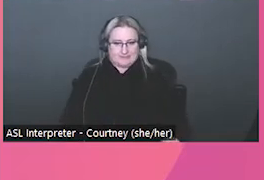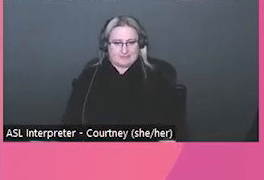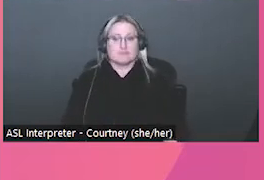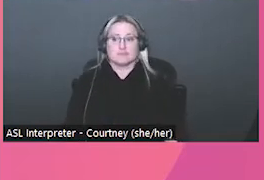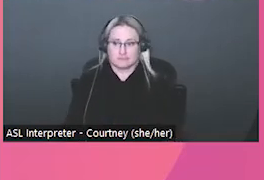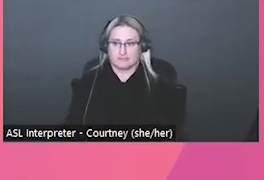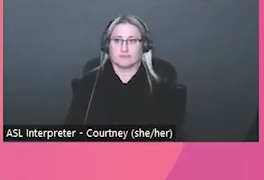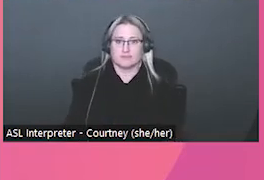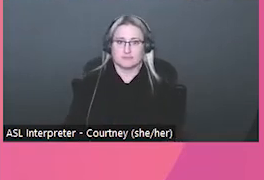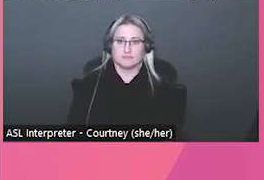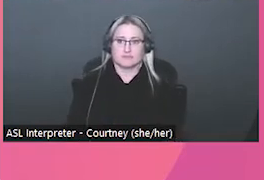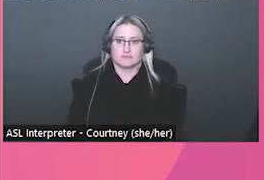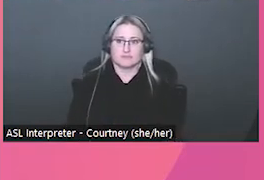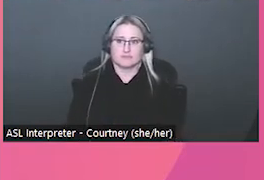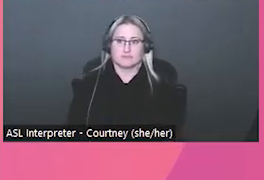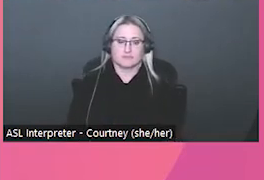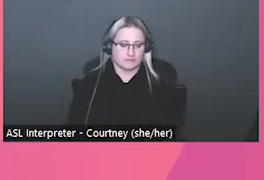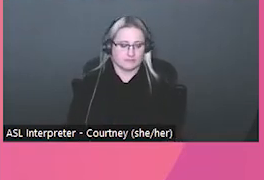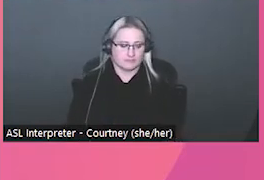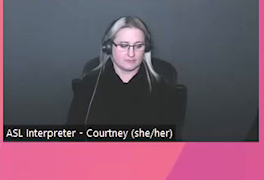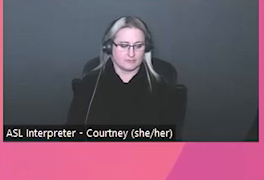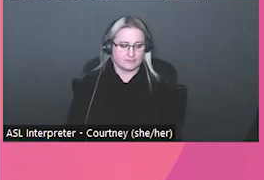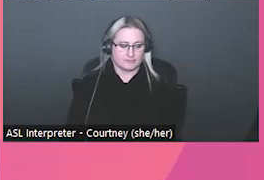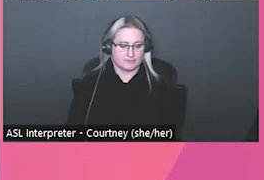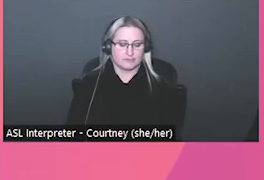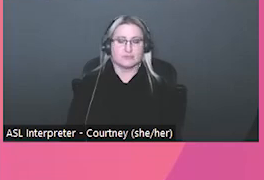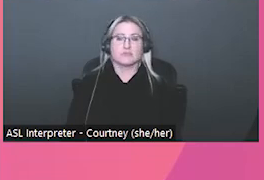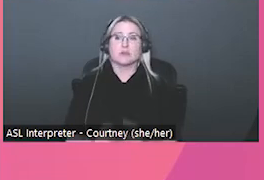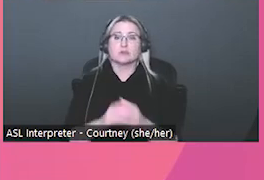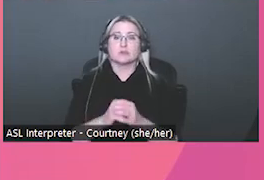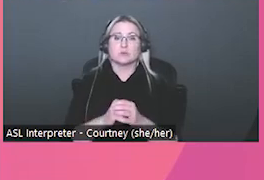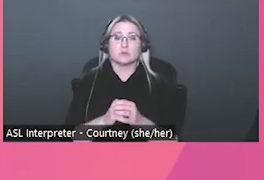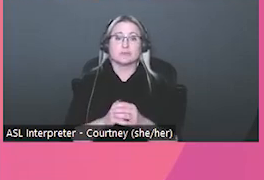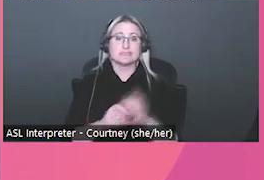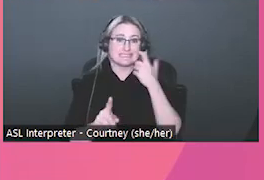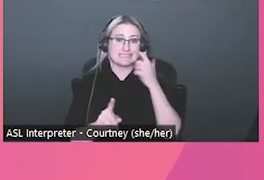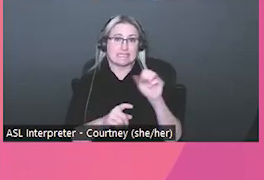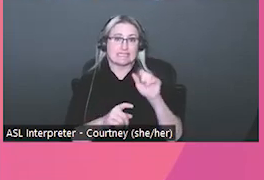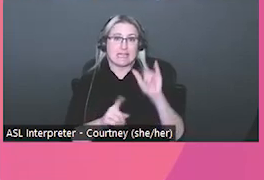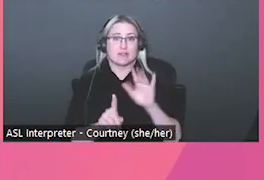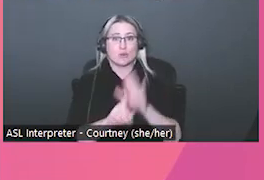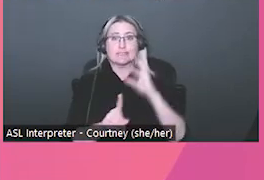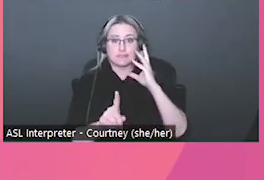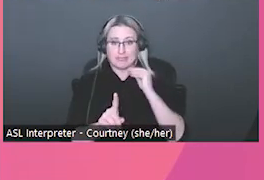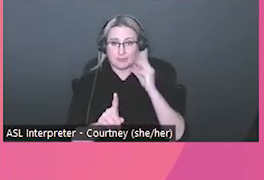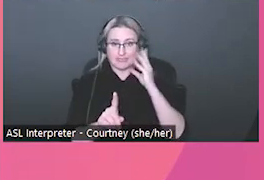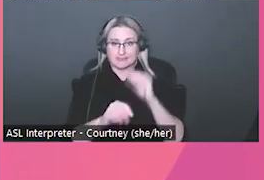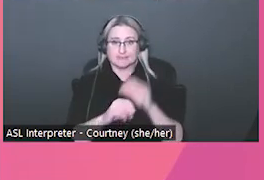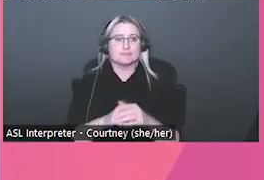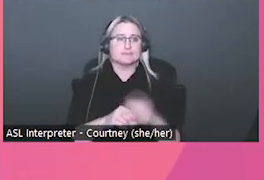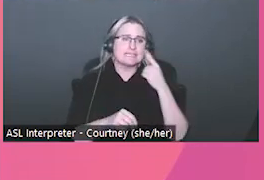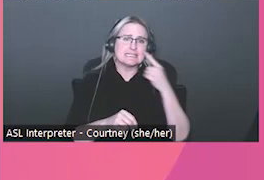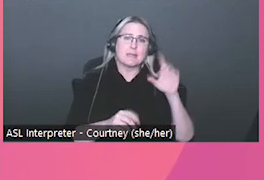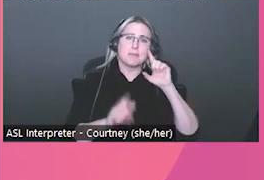Okay, so I want us to zoom back in on Sally's experience, the second part. And on this slide, we see an image of a scale